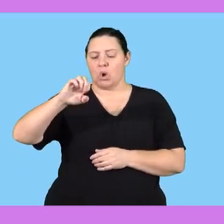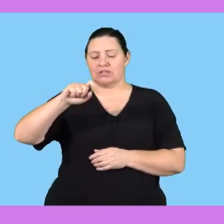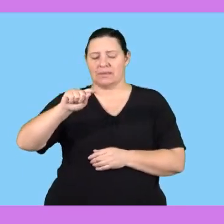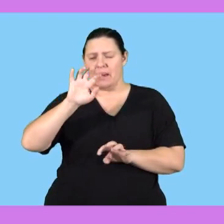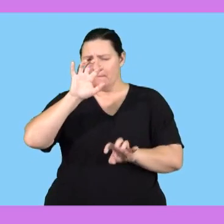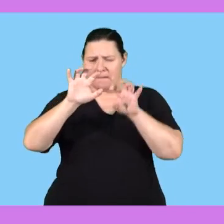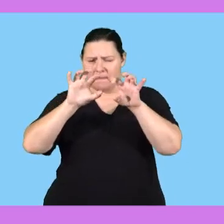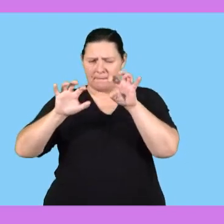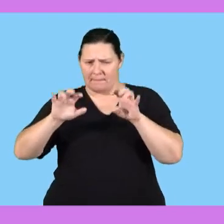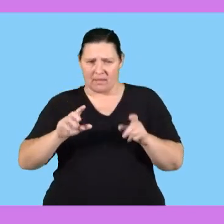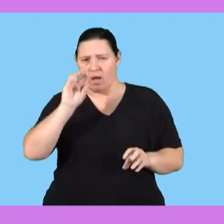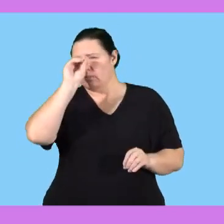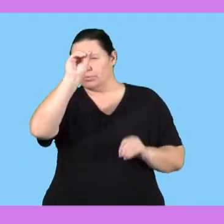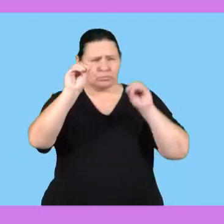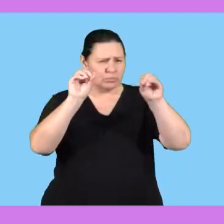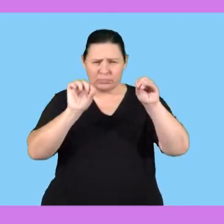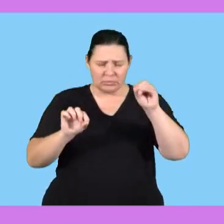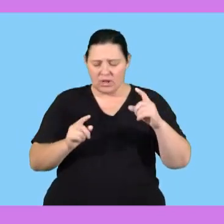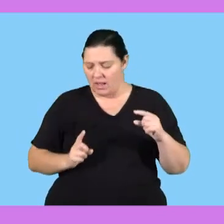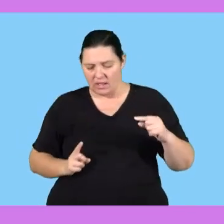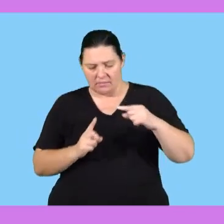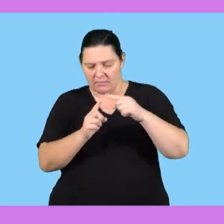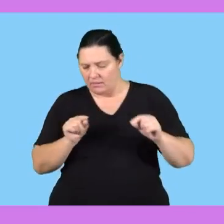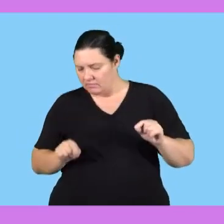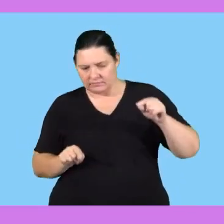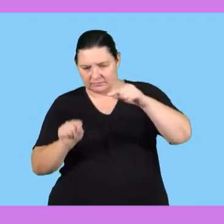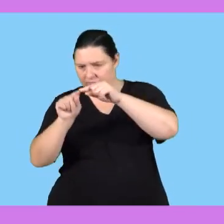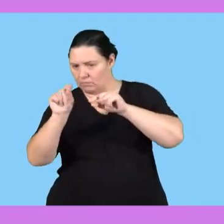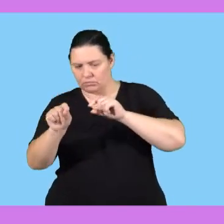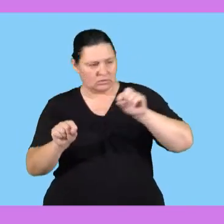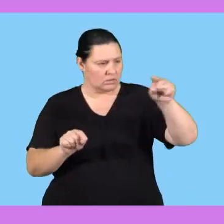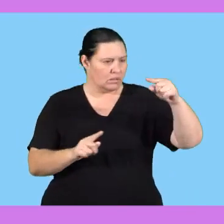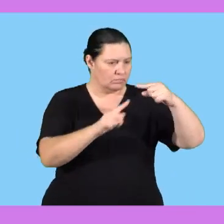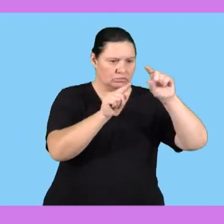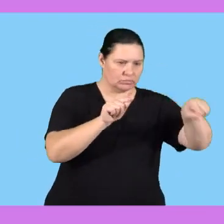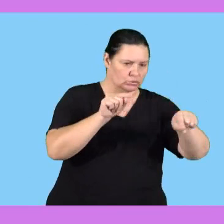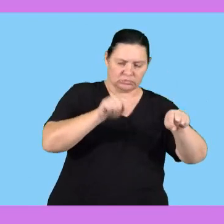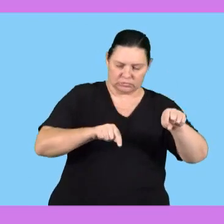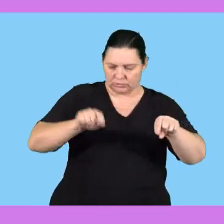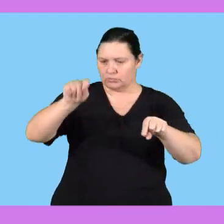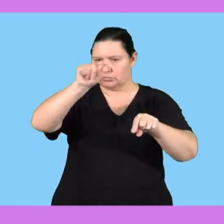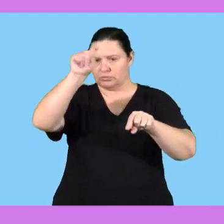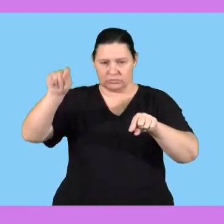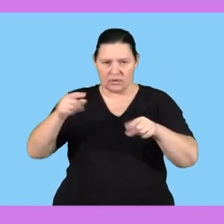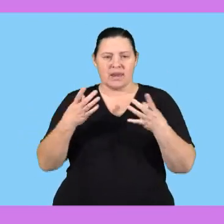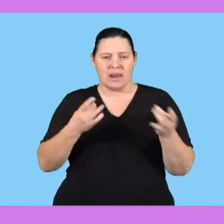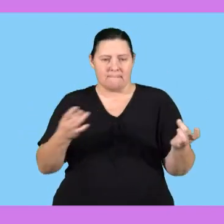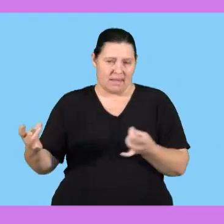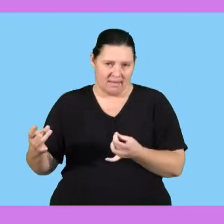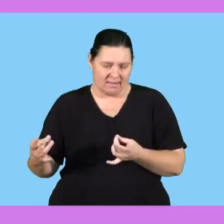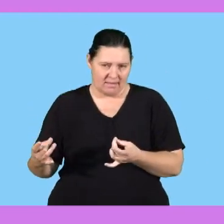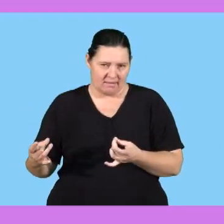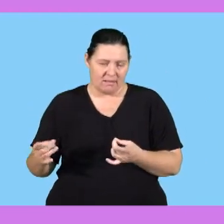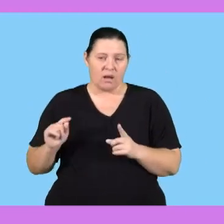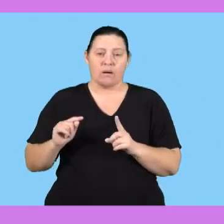A scatter plot is made by plotting ordered number pairs in a coordinate plane to show sets of numerical